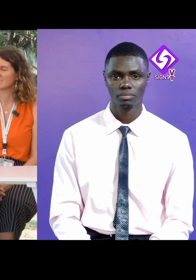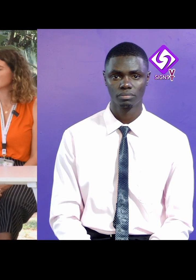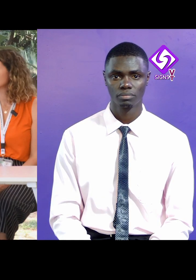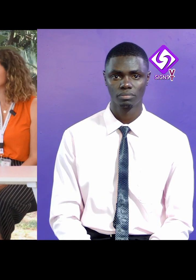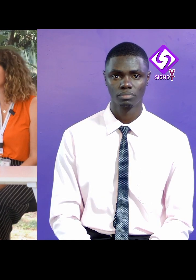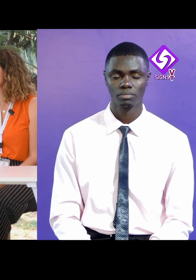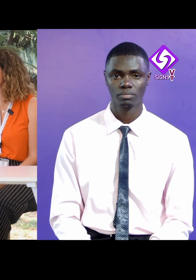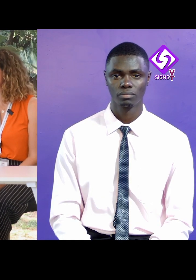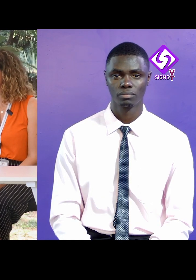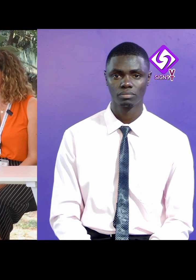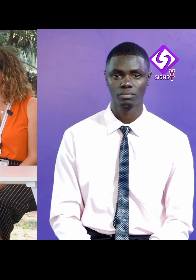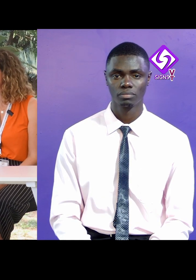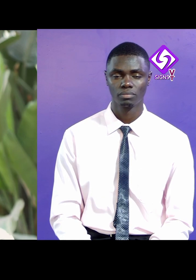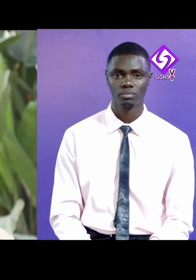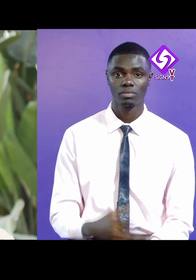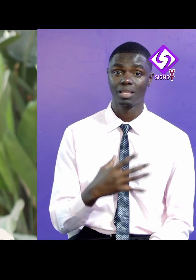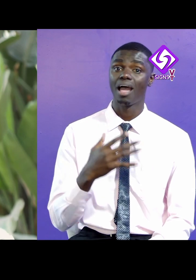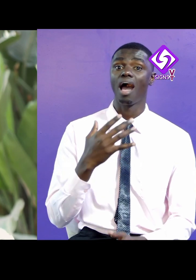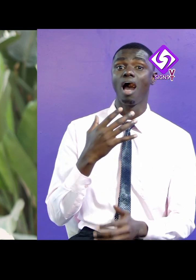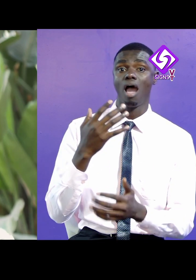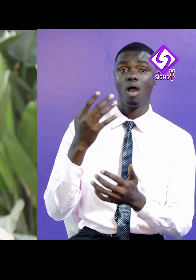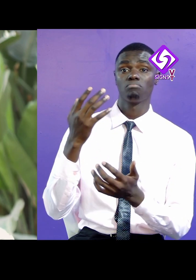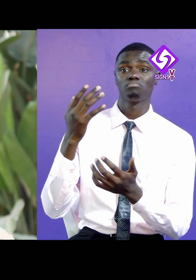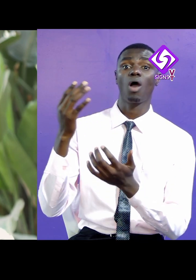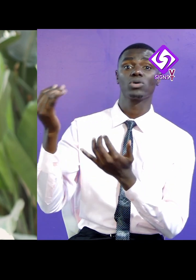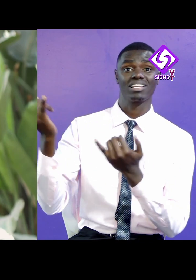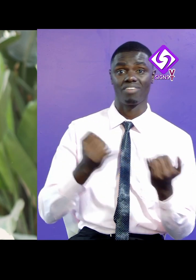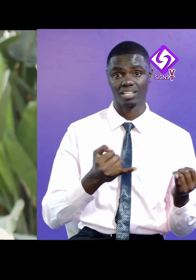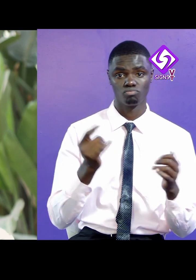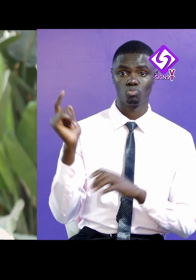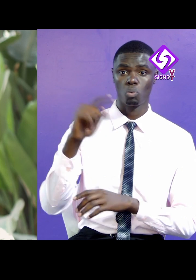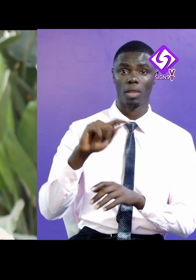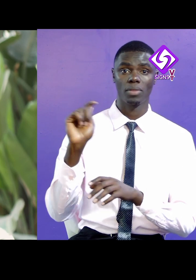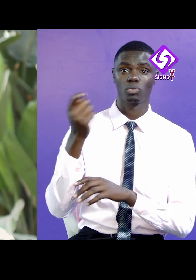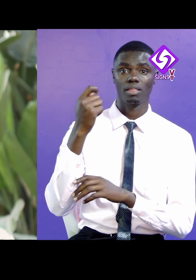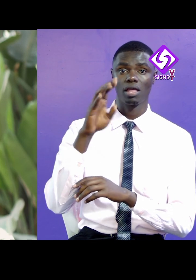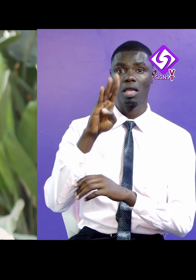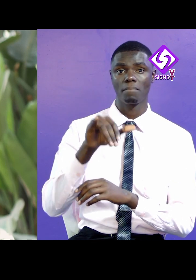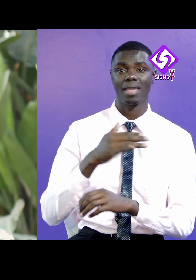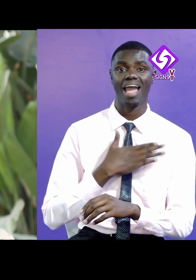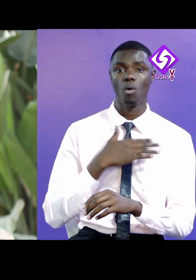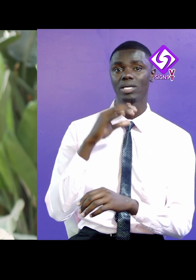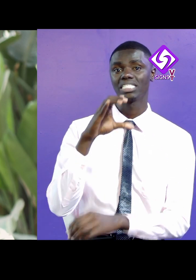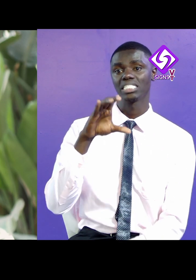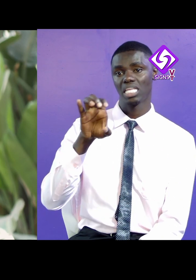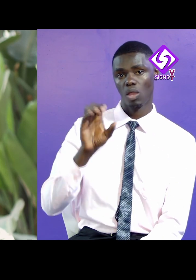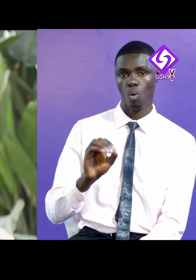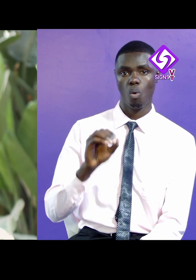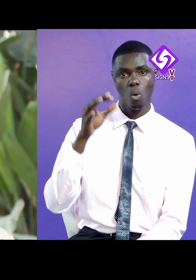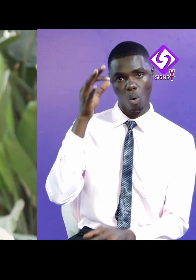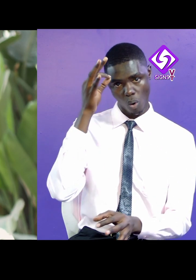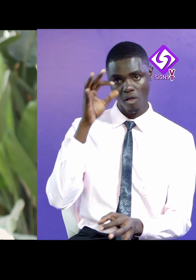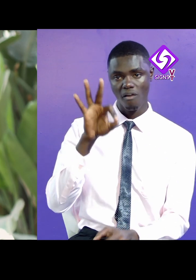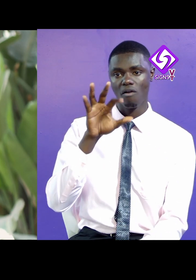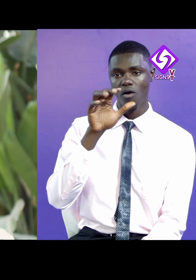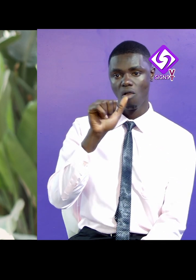and we I was invited to come here to Kenya by our CEO, Faith Henton.